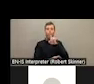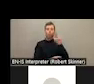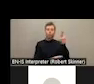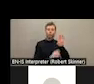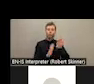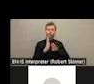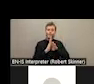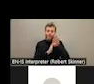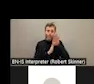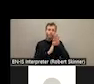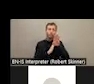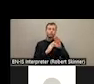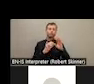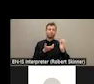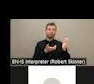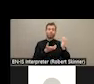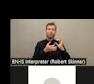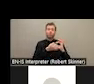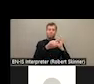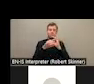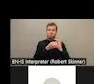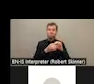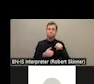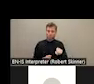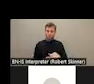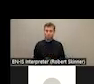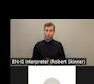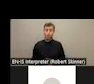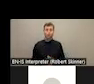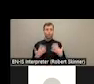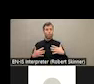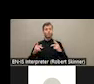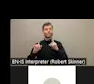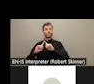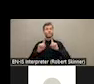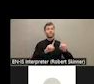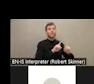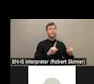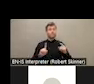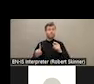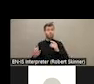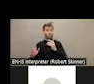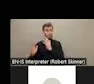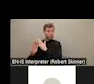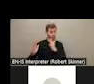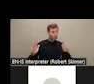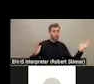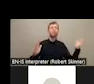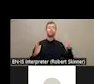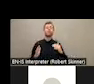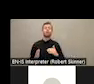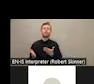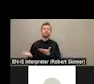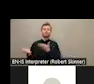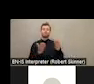exciting agenda and lineup today. So I'm going to, without further ado, move swiftly on to our first